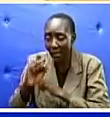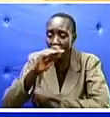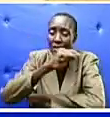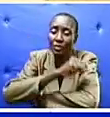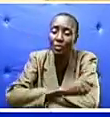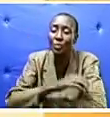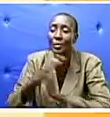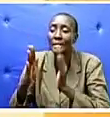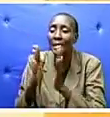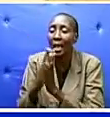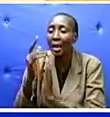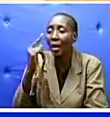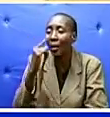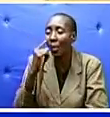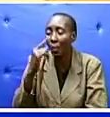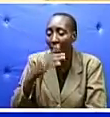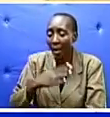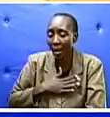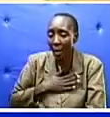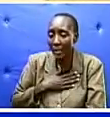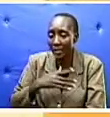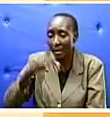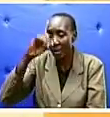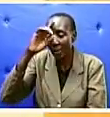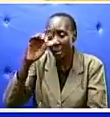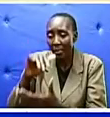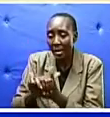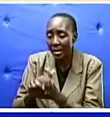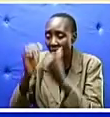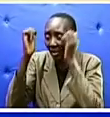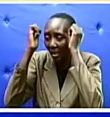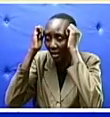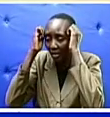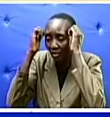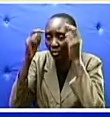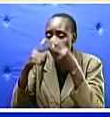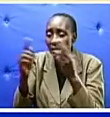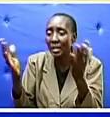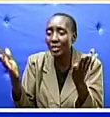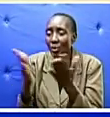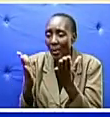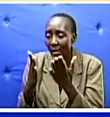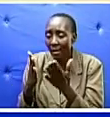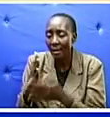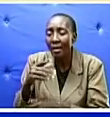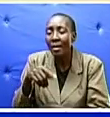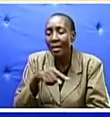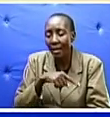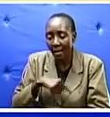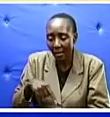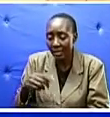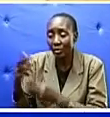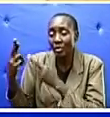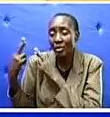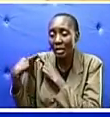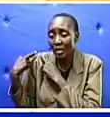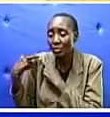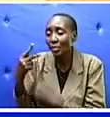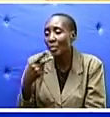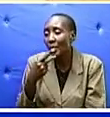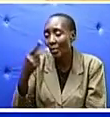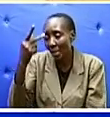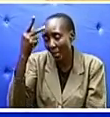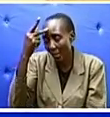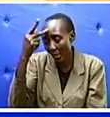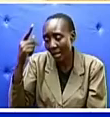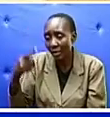And I always believe education starts in the house. So it is the responsibility of our parents to start a